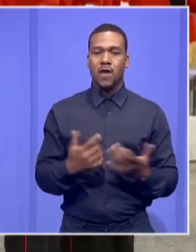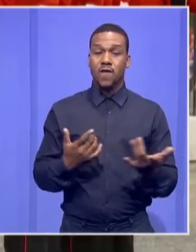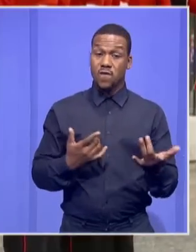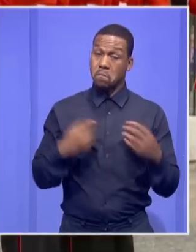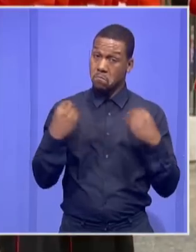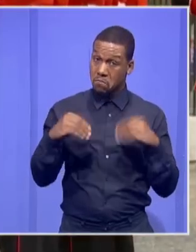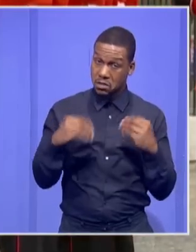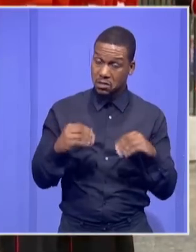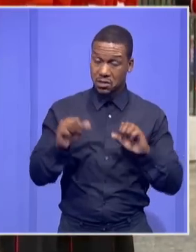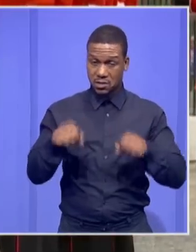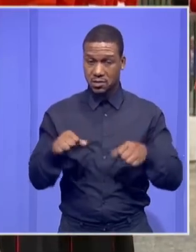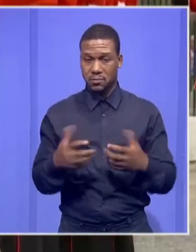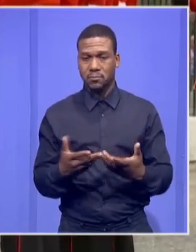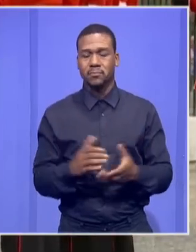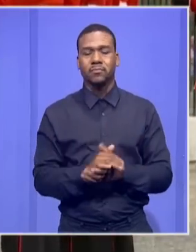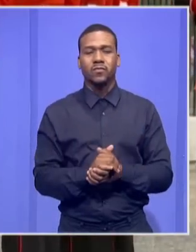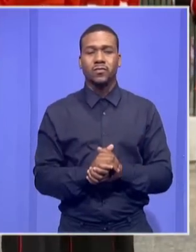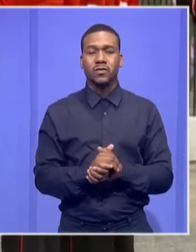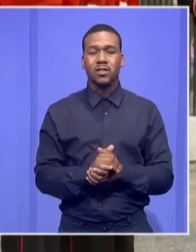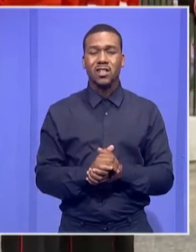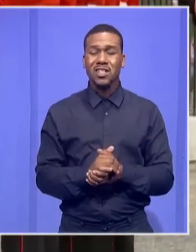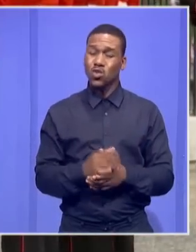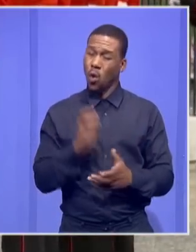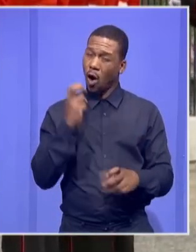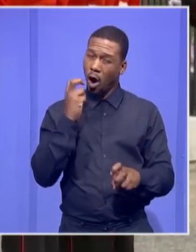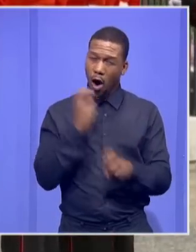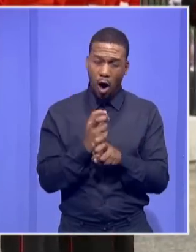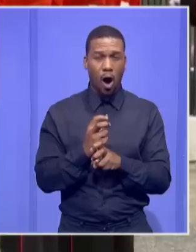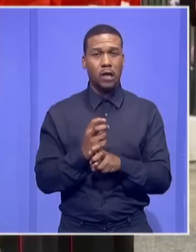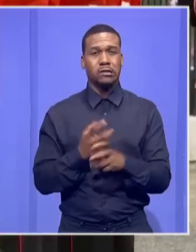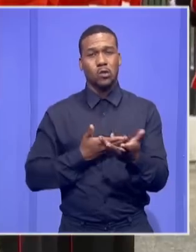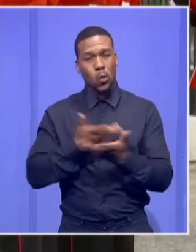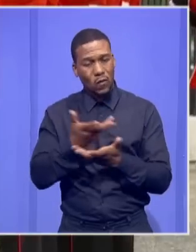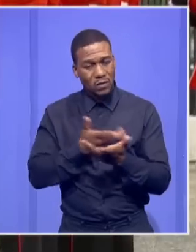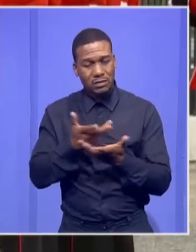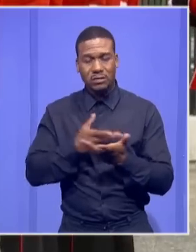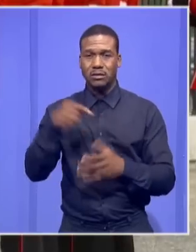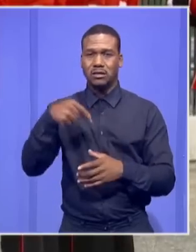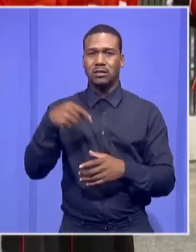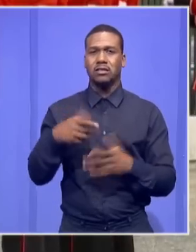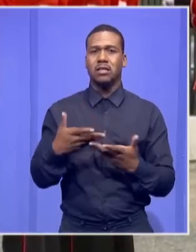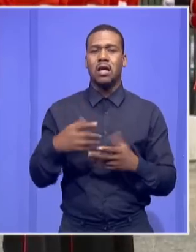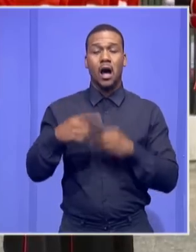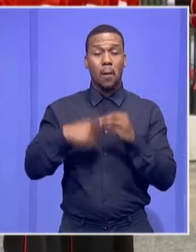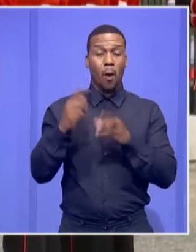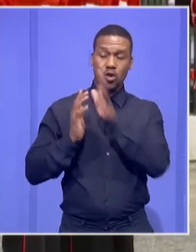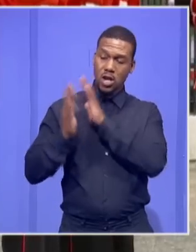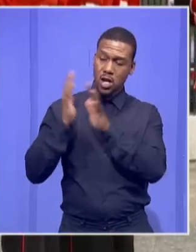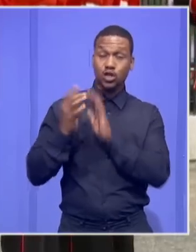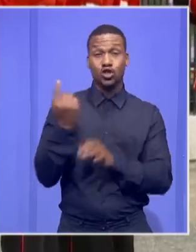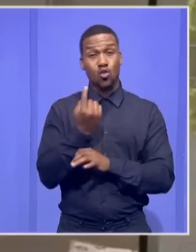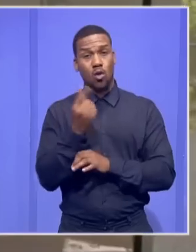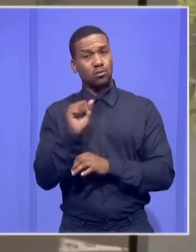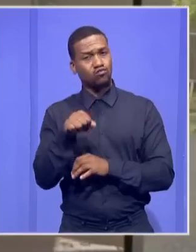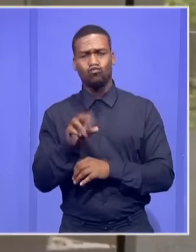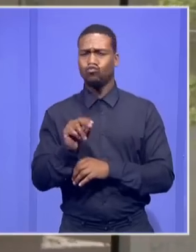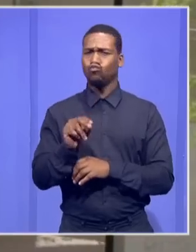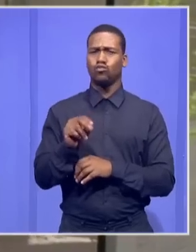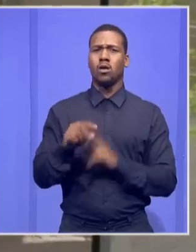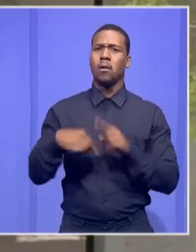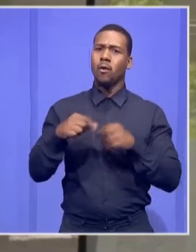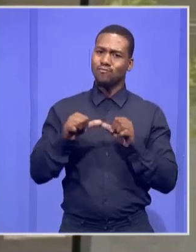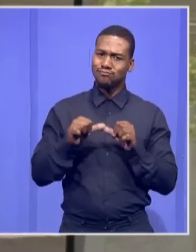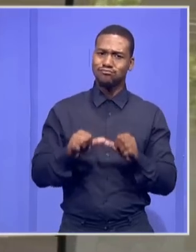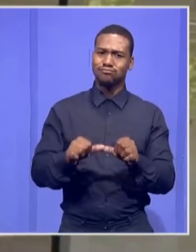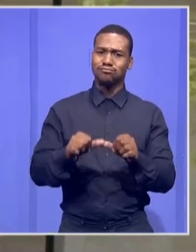is a very difficult conversation to be had, not just about the history of the monarchy, but going forward as well, as you